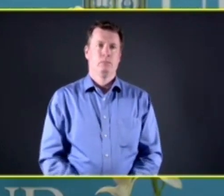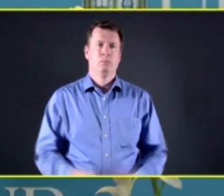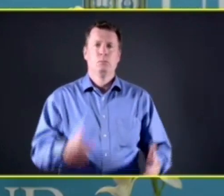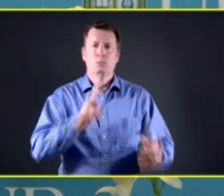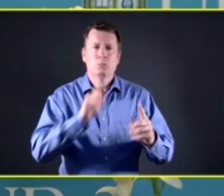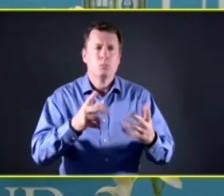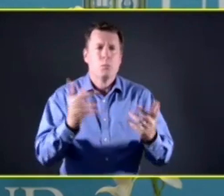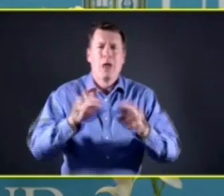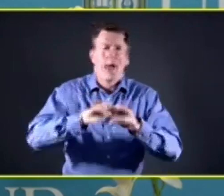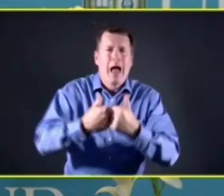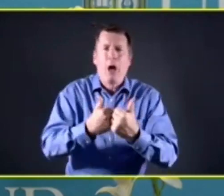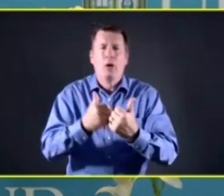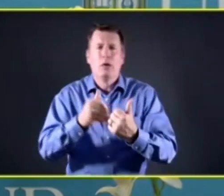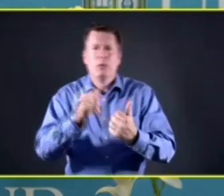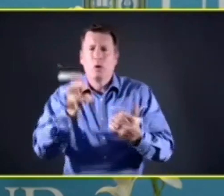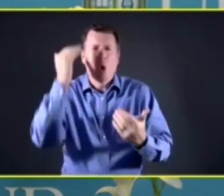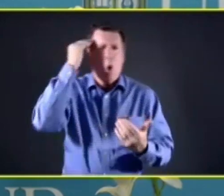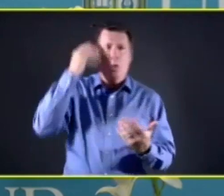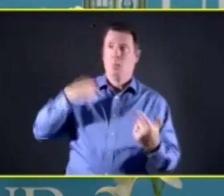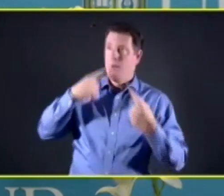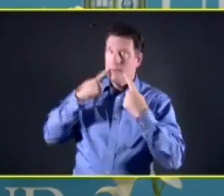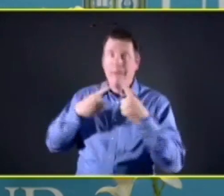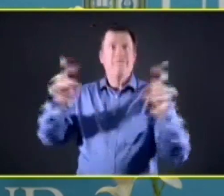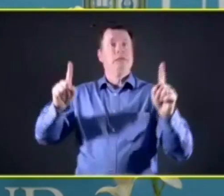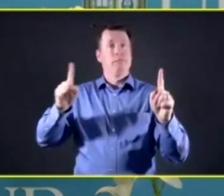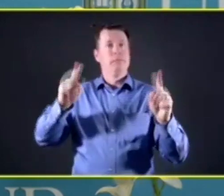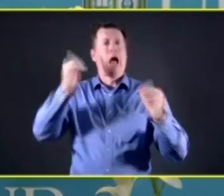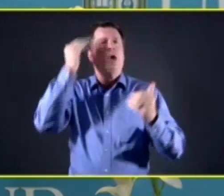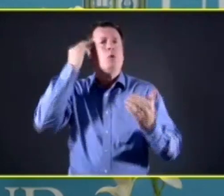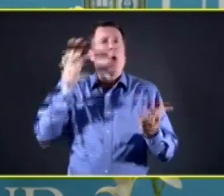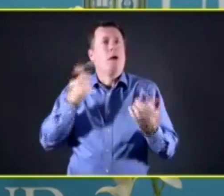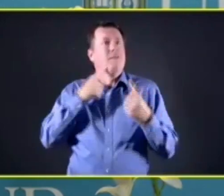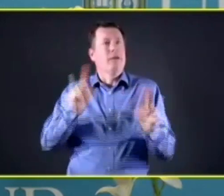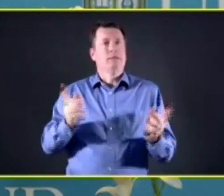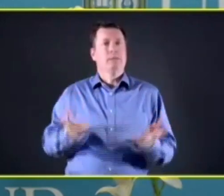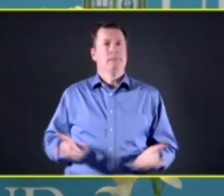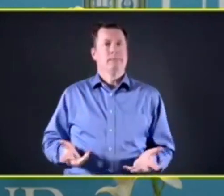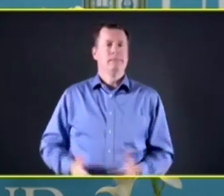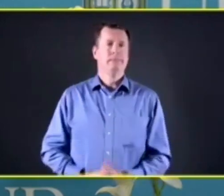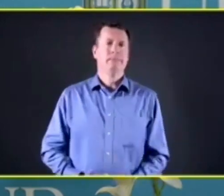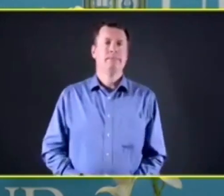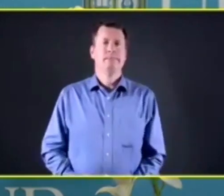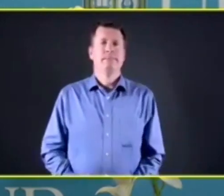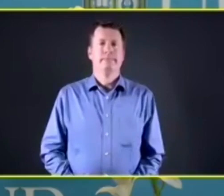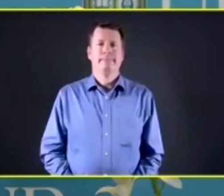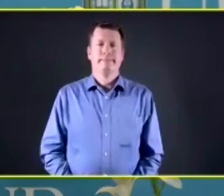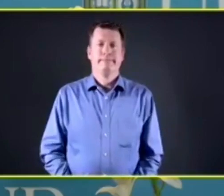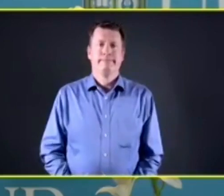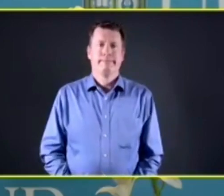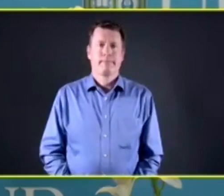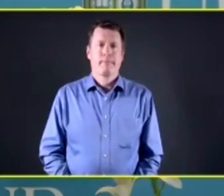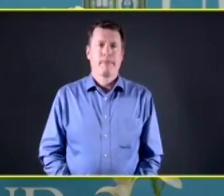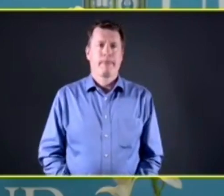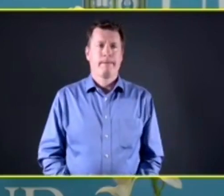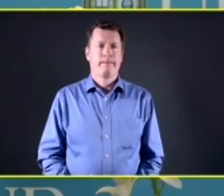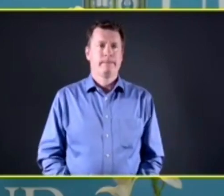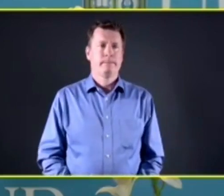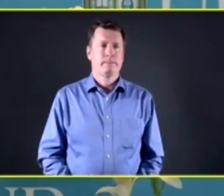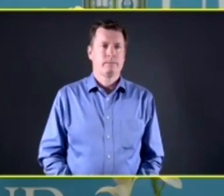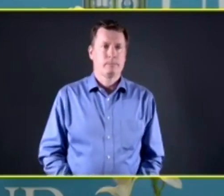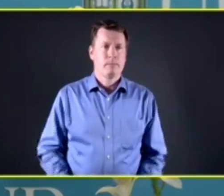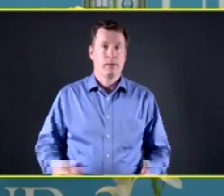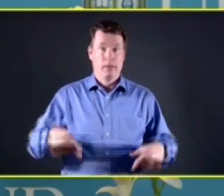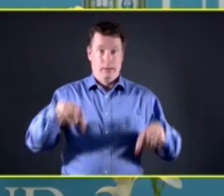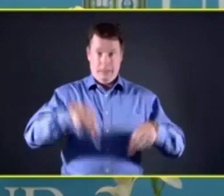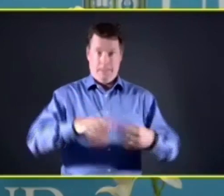it's effective, because it's a pill regimen, it can be used as an outpatient. Remdesivir, which you know we've studied here and has shown